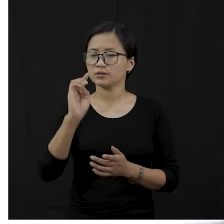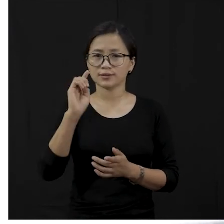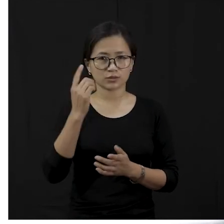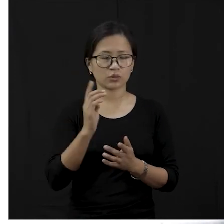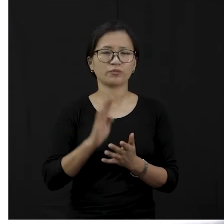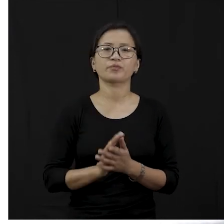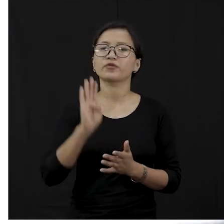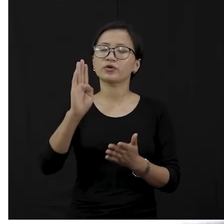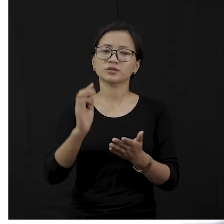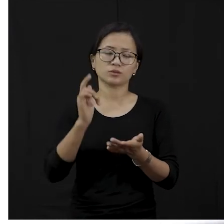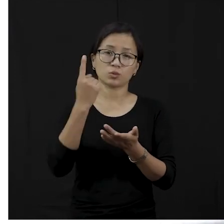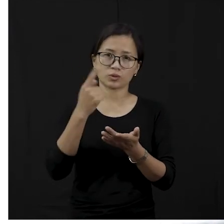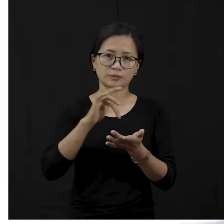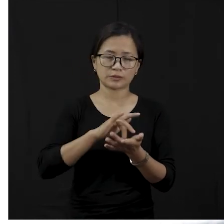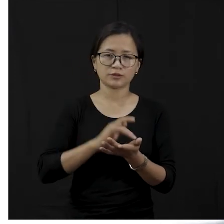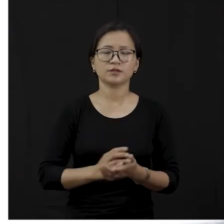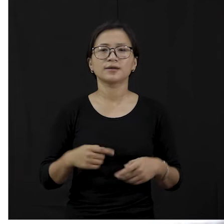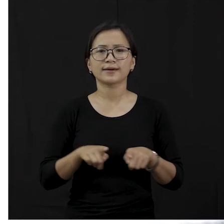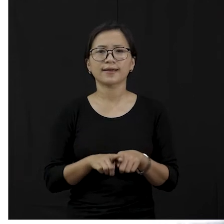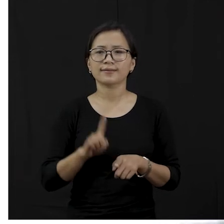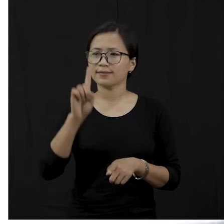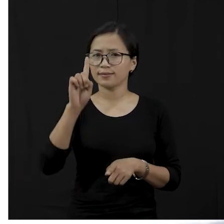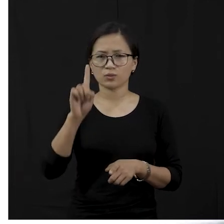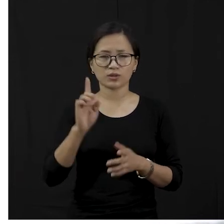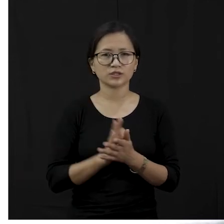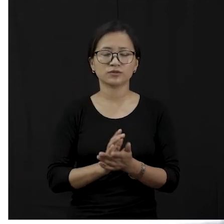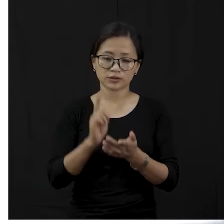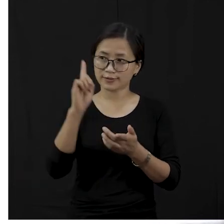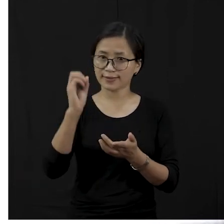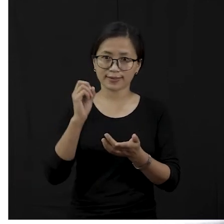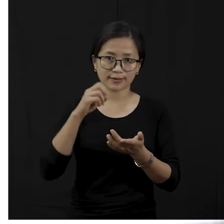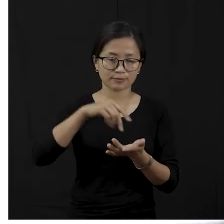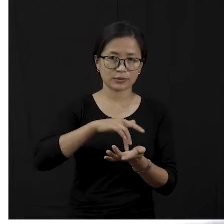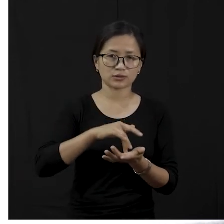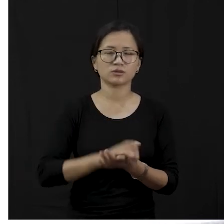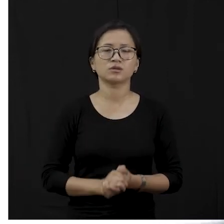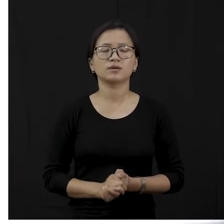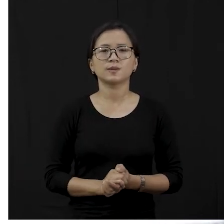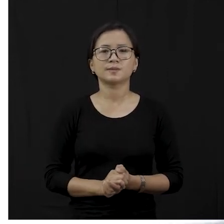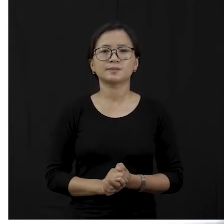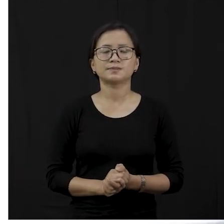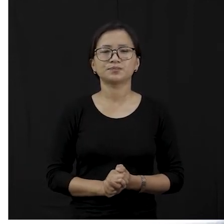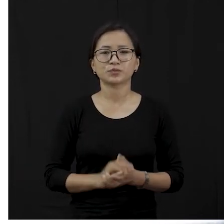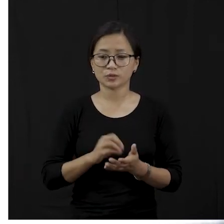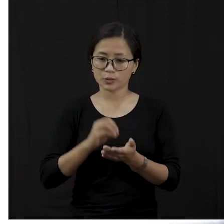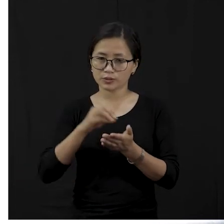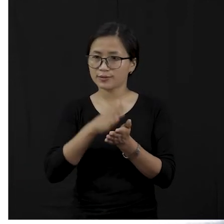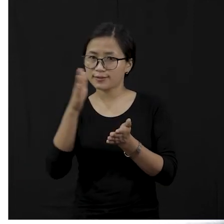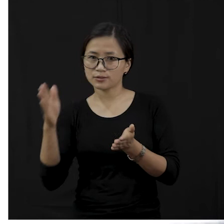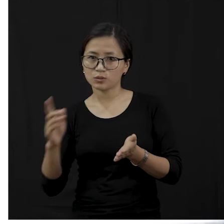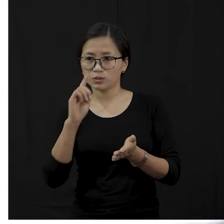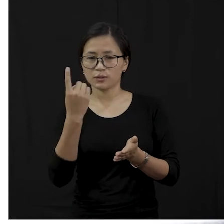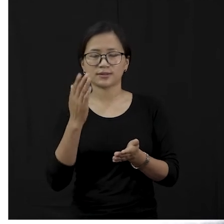place and 1 is in tens place. So we can't write this 14 here. So we are going to write